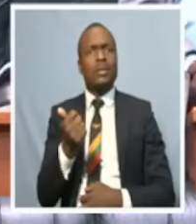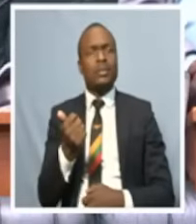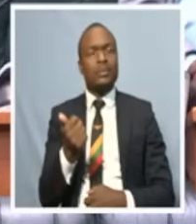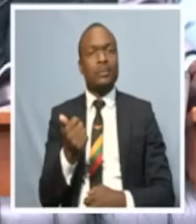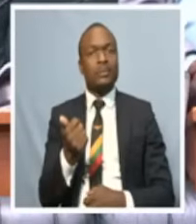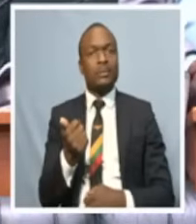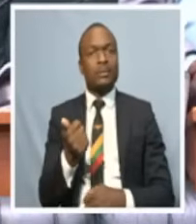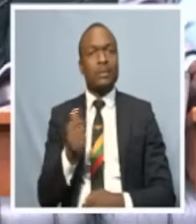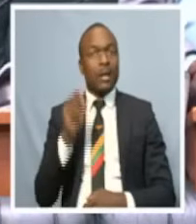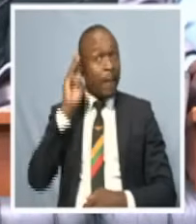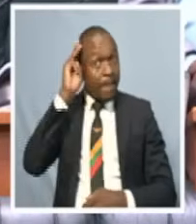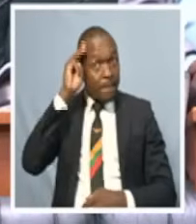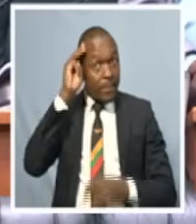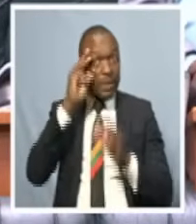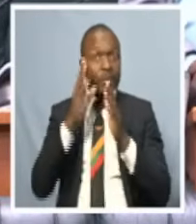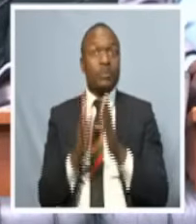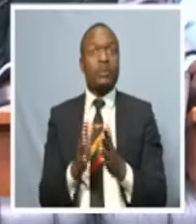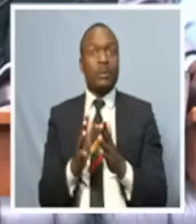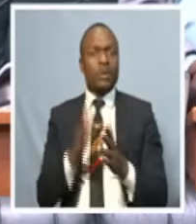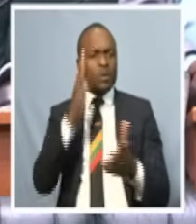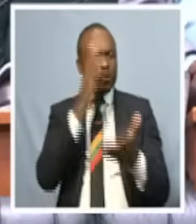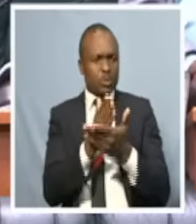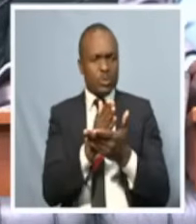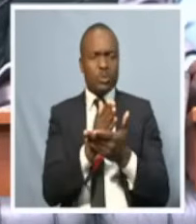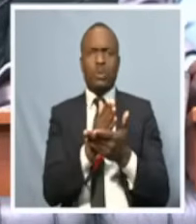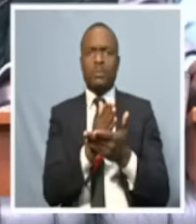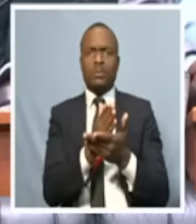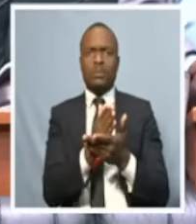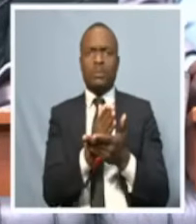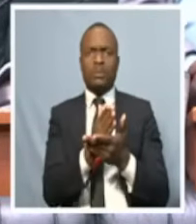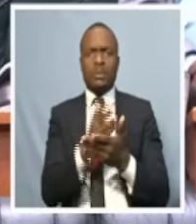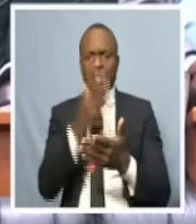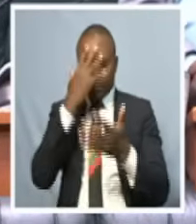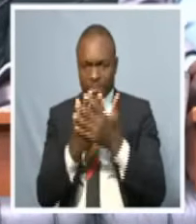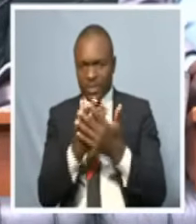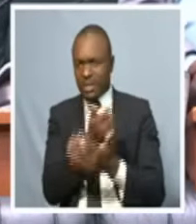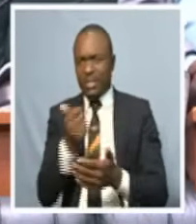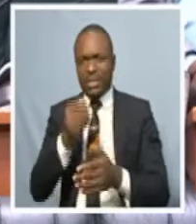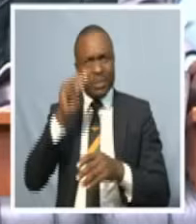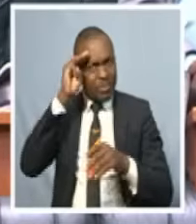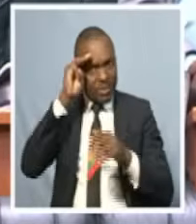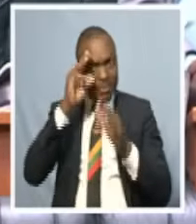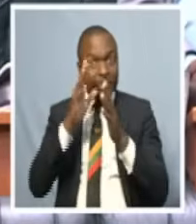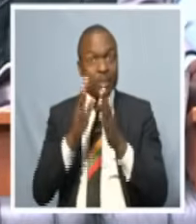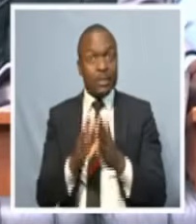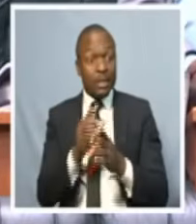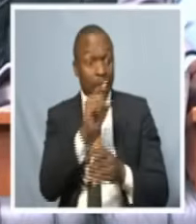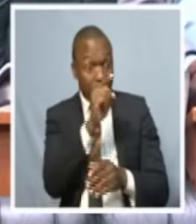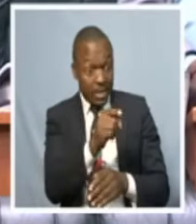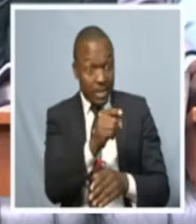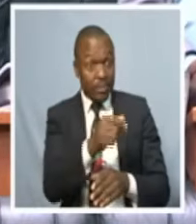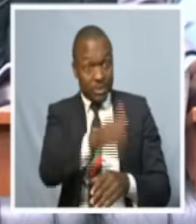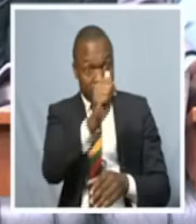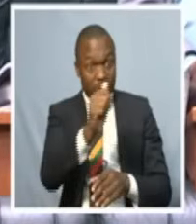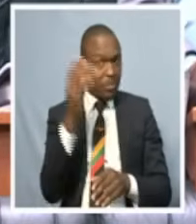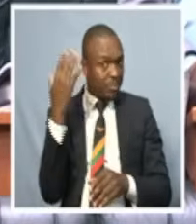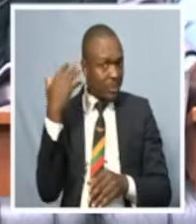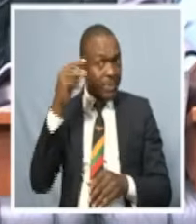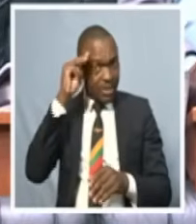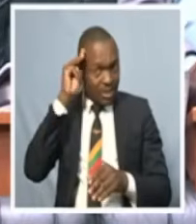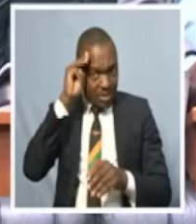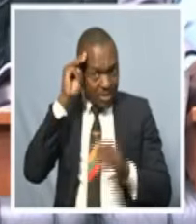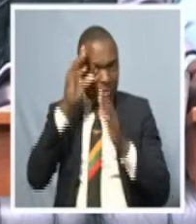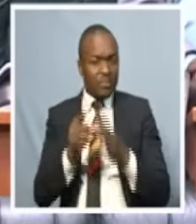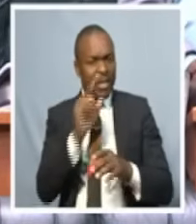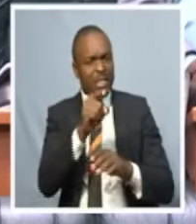any minister or stop the allegation or the arrest of any minister? He was a minister and